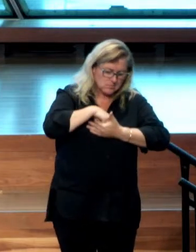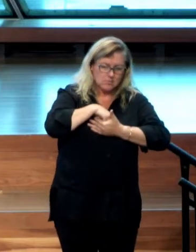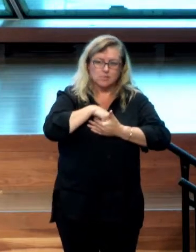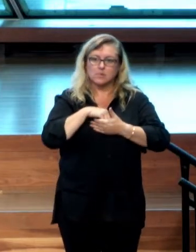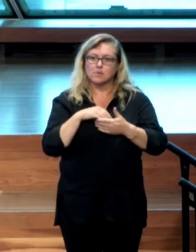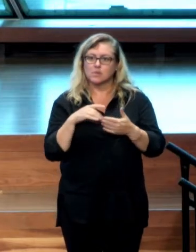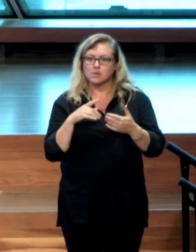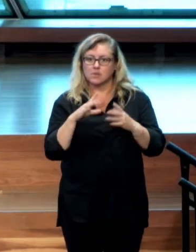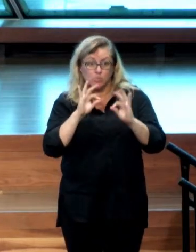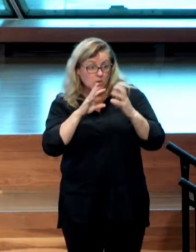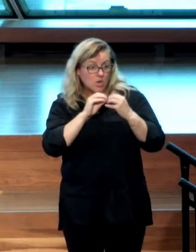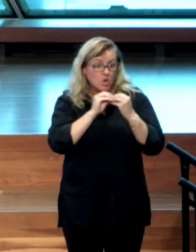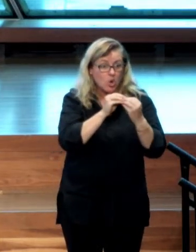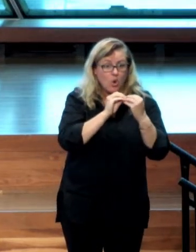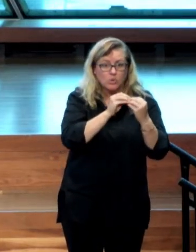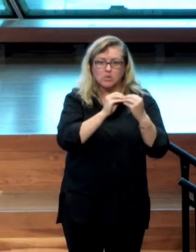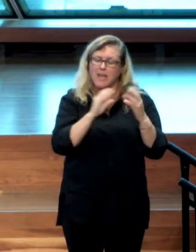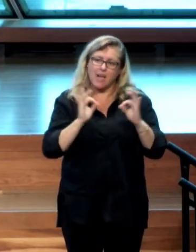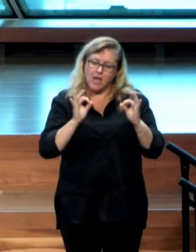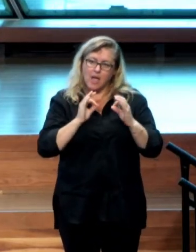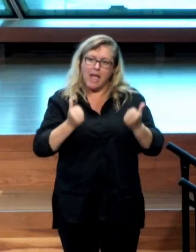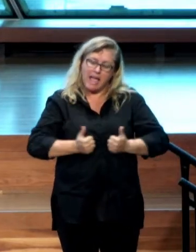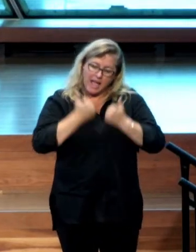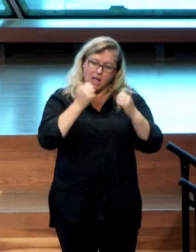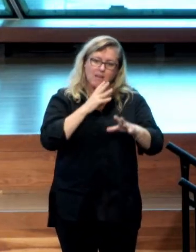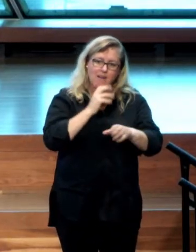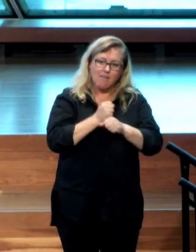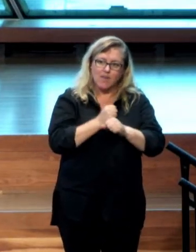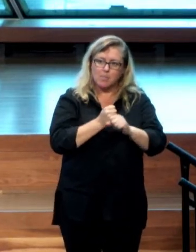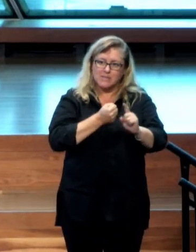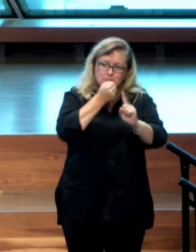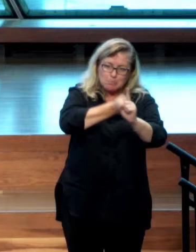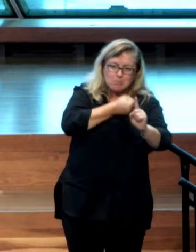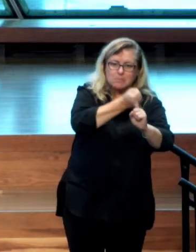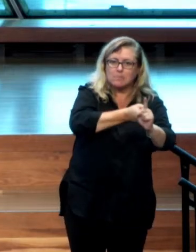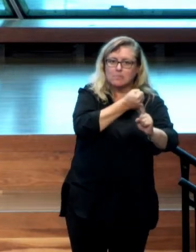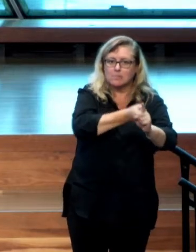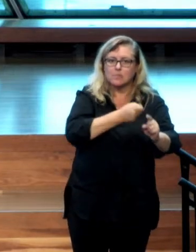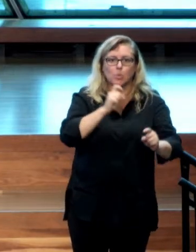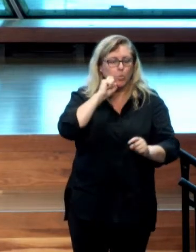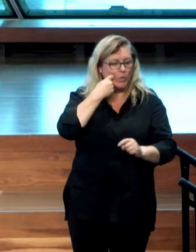This will always be backed by our government. But it's actually really...